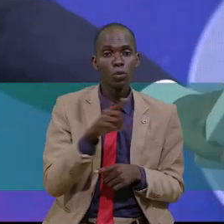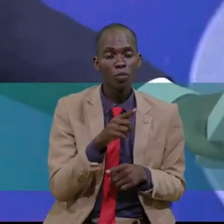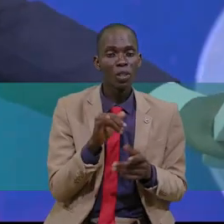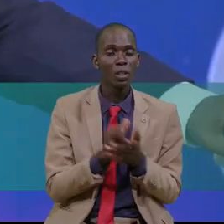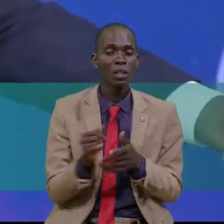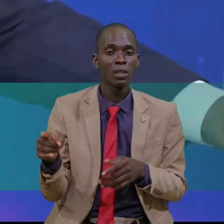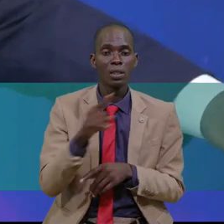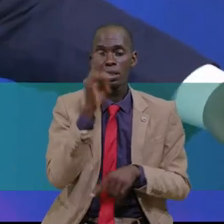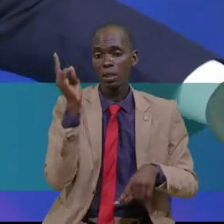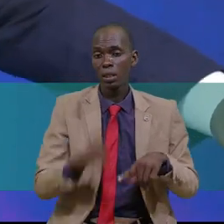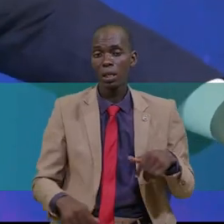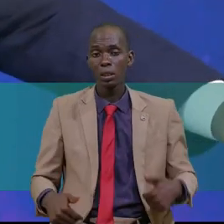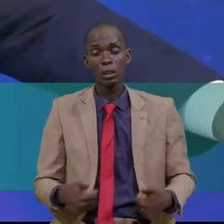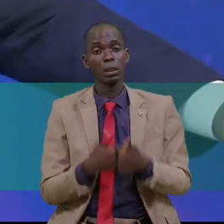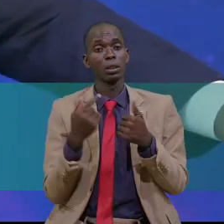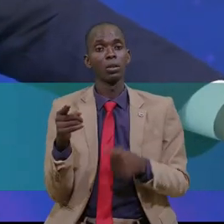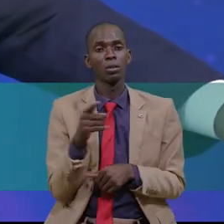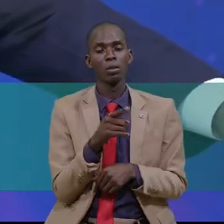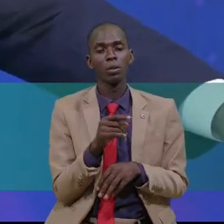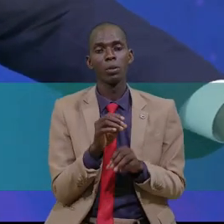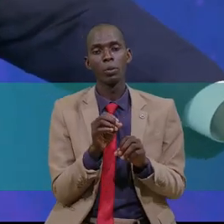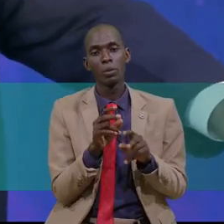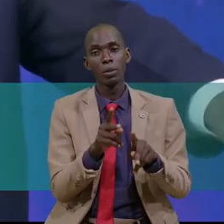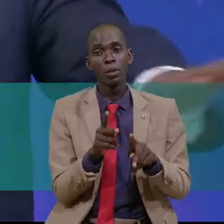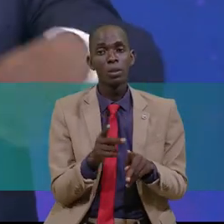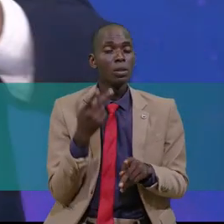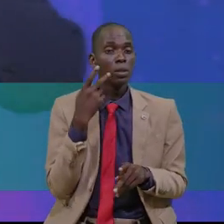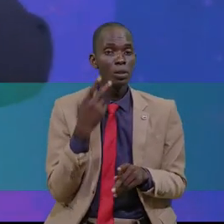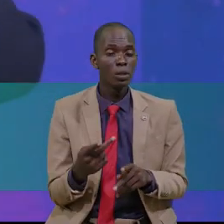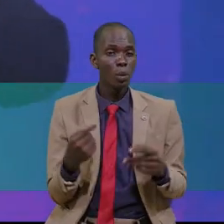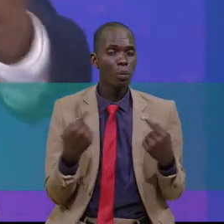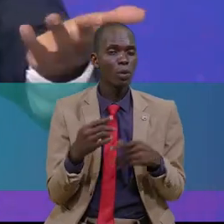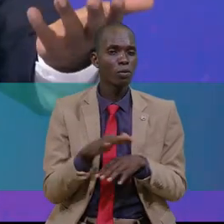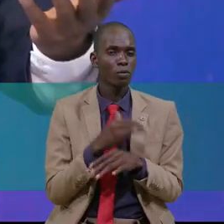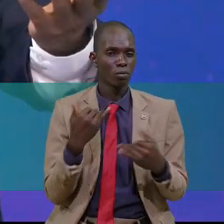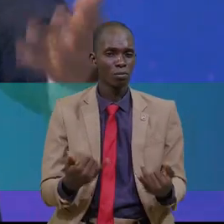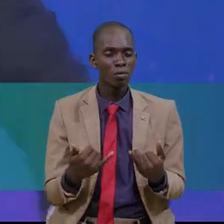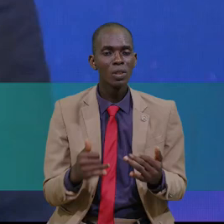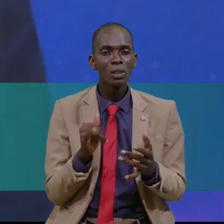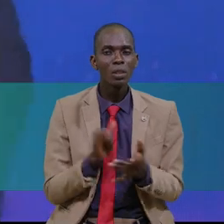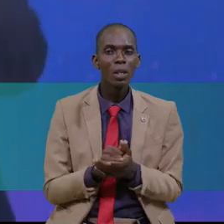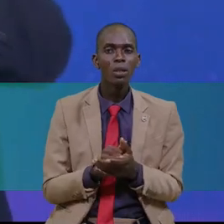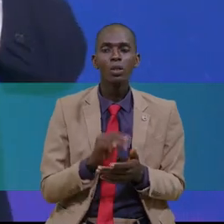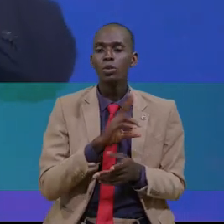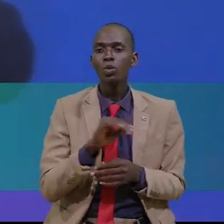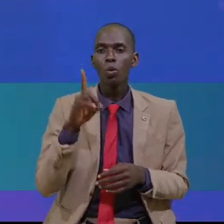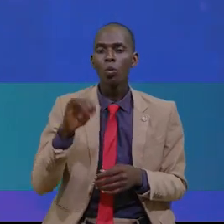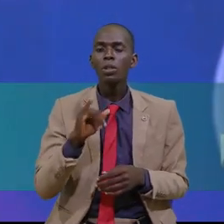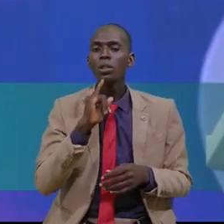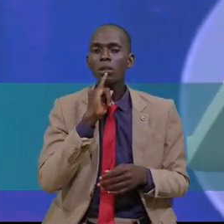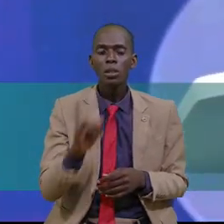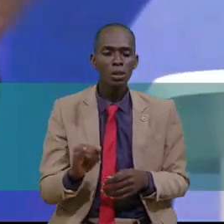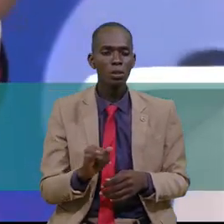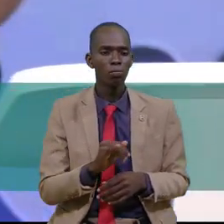me. You know, faithfulness is when nobody is courageous enough to challenge you, and